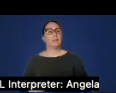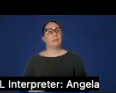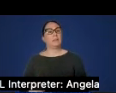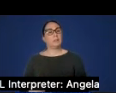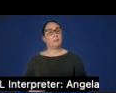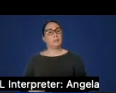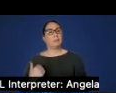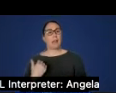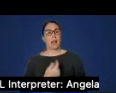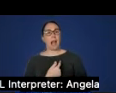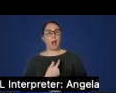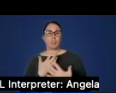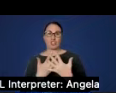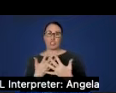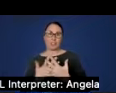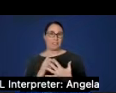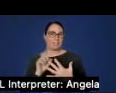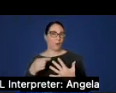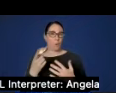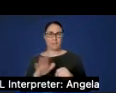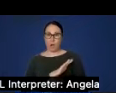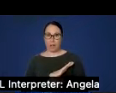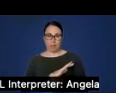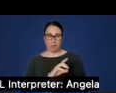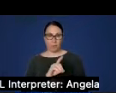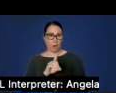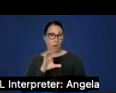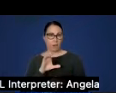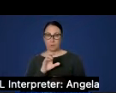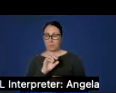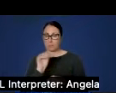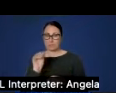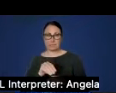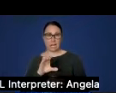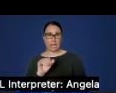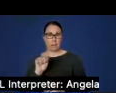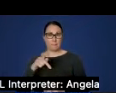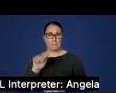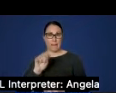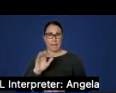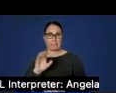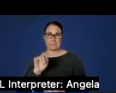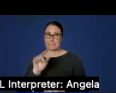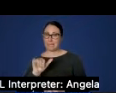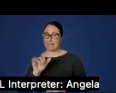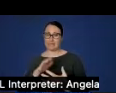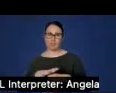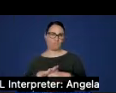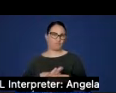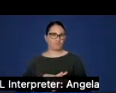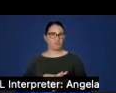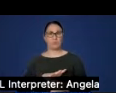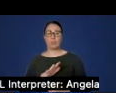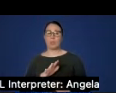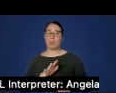Our jail is always full. It's always at capacity. You don't have a lot of money, and if there's some people that need medical care and we're